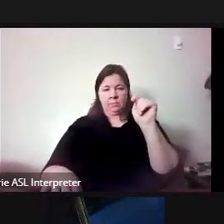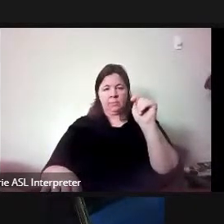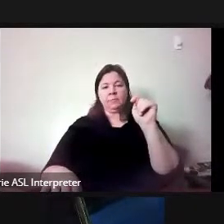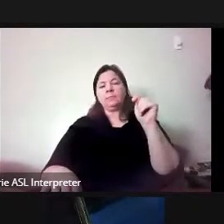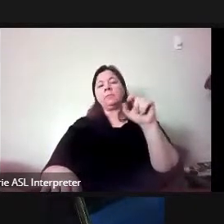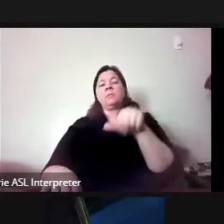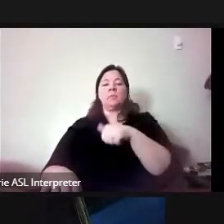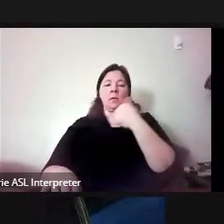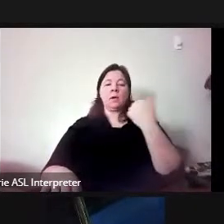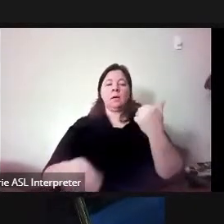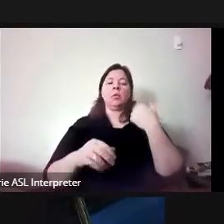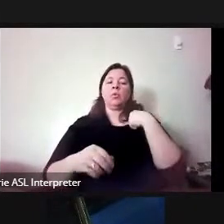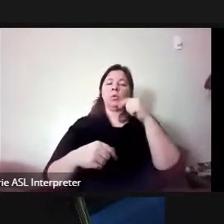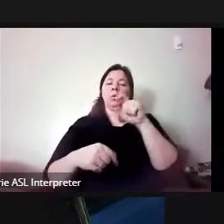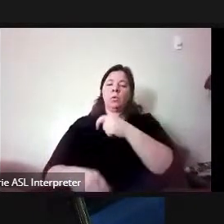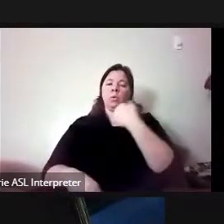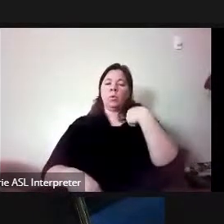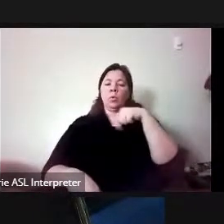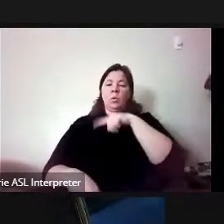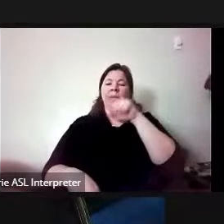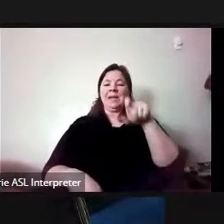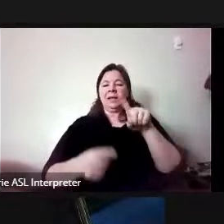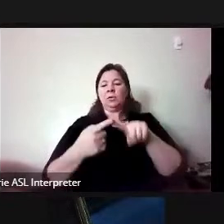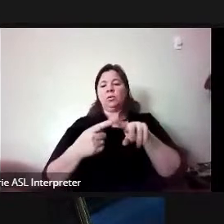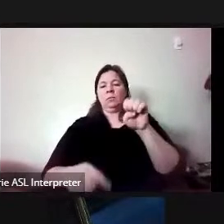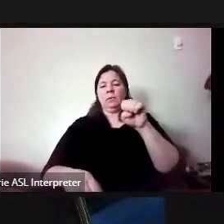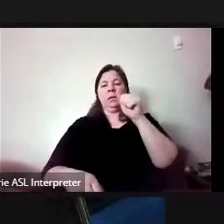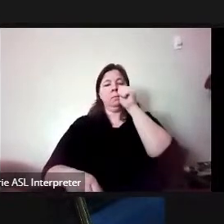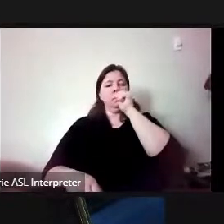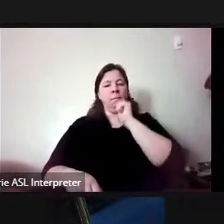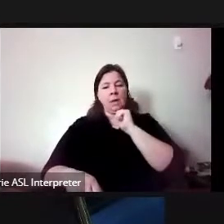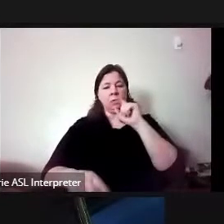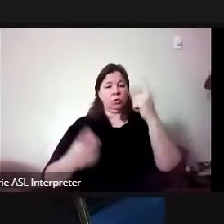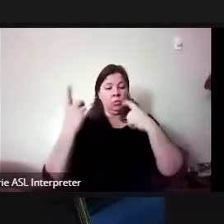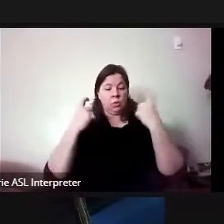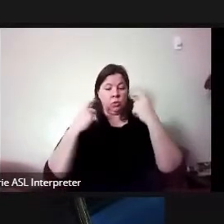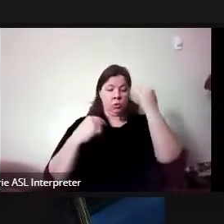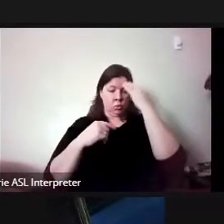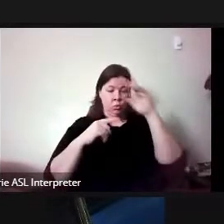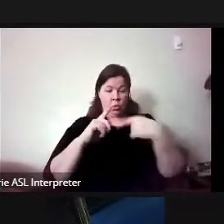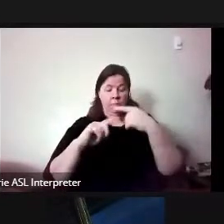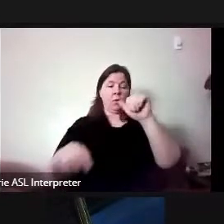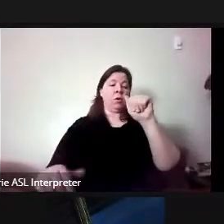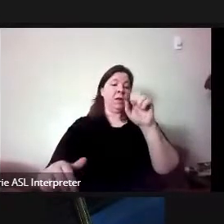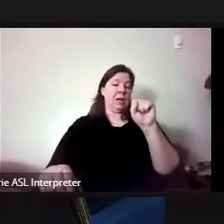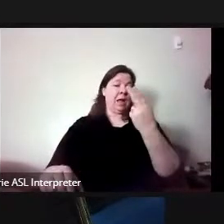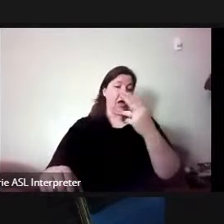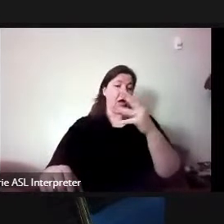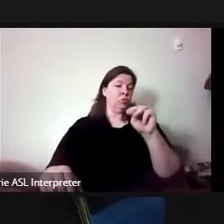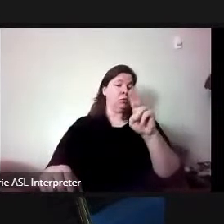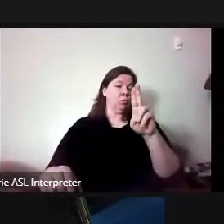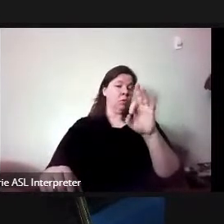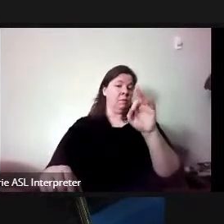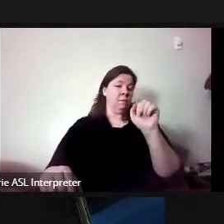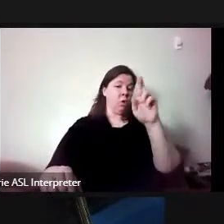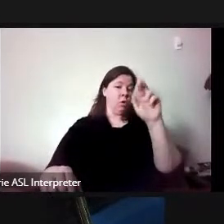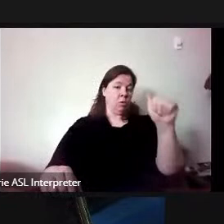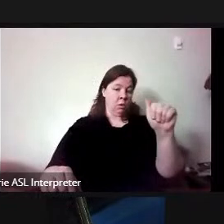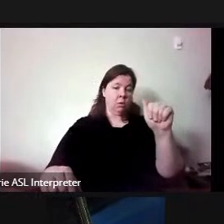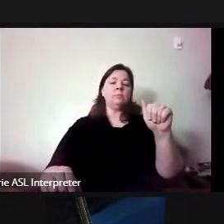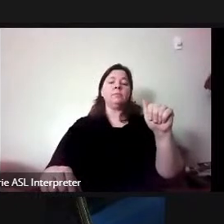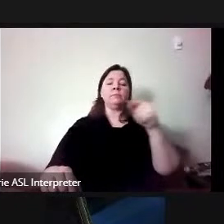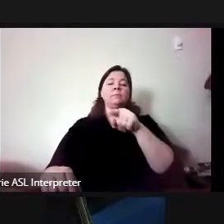case where we need to exercise patience, because all these questions, if you know anything about Ash Pafaro, he is